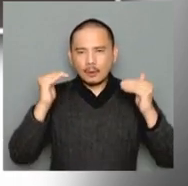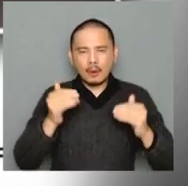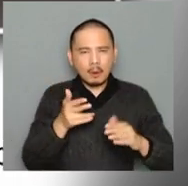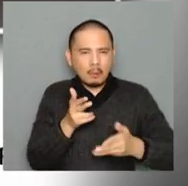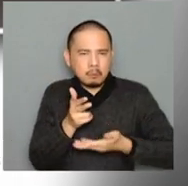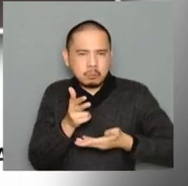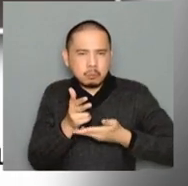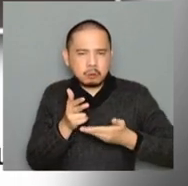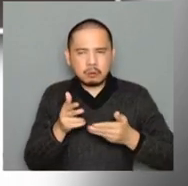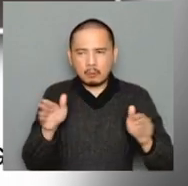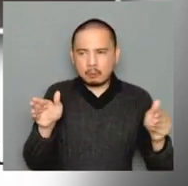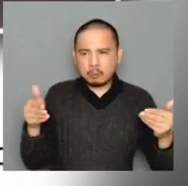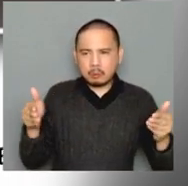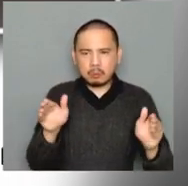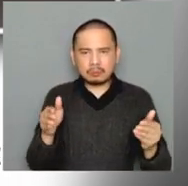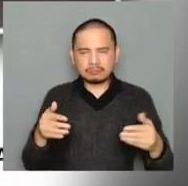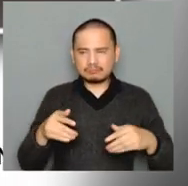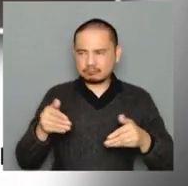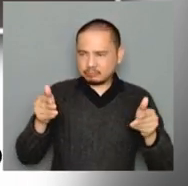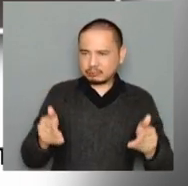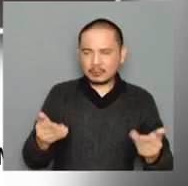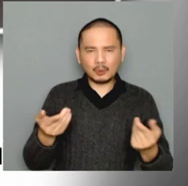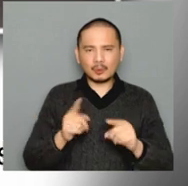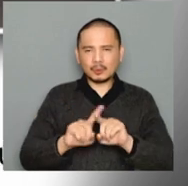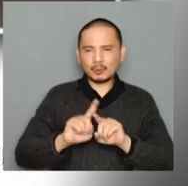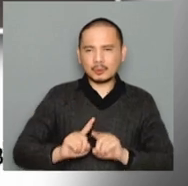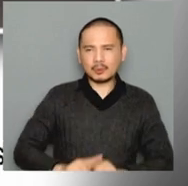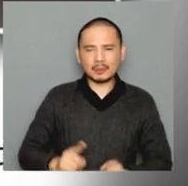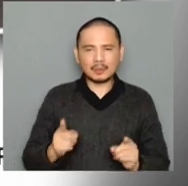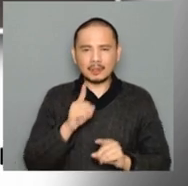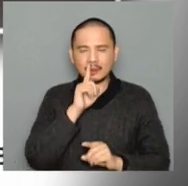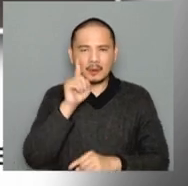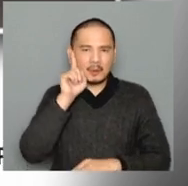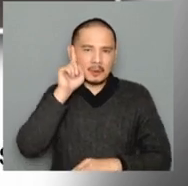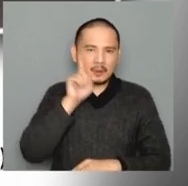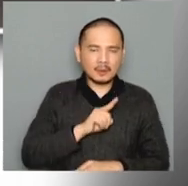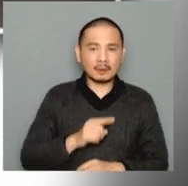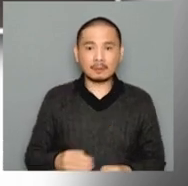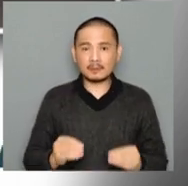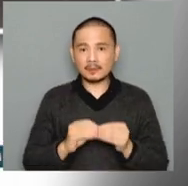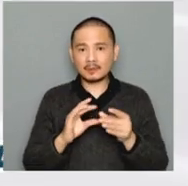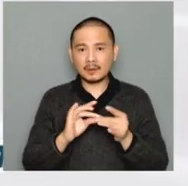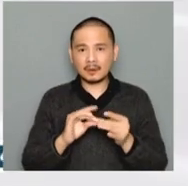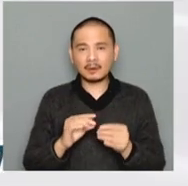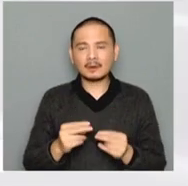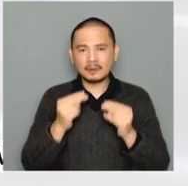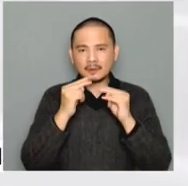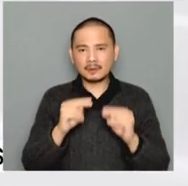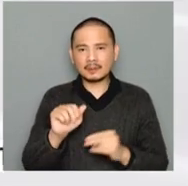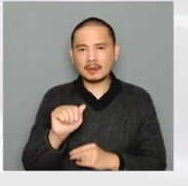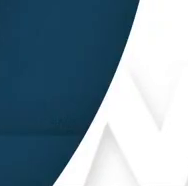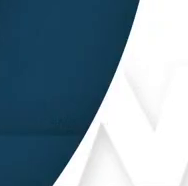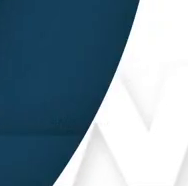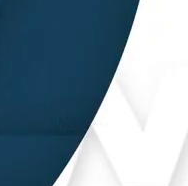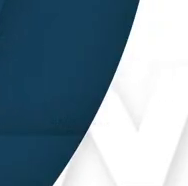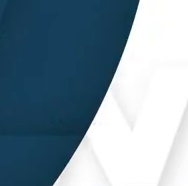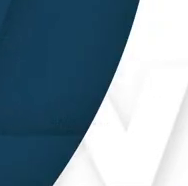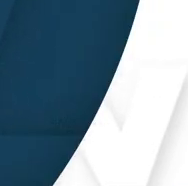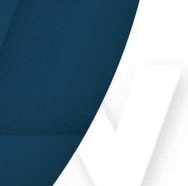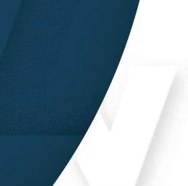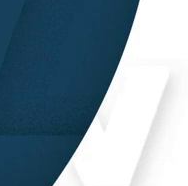that will make car enthusiasts swoon. For more on this story, head on over to news.abs-cbn.com.